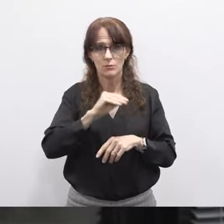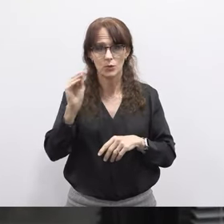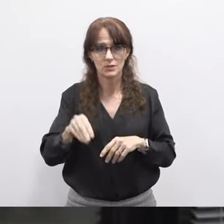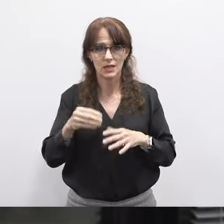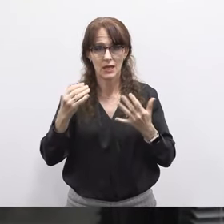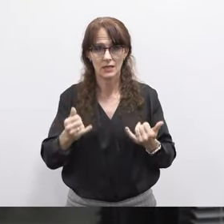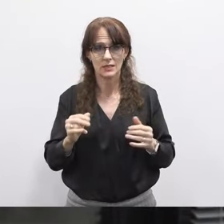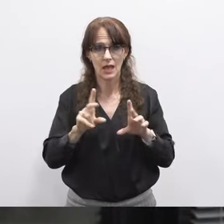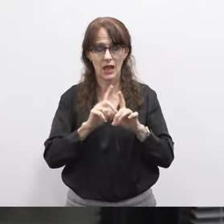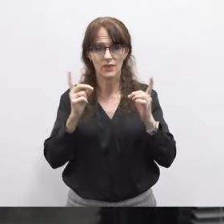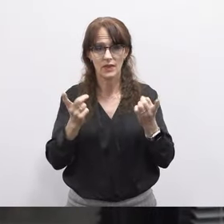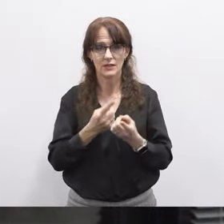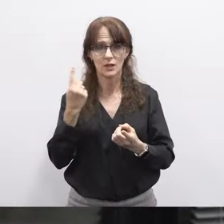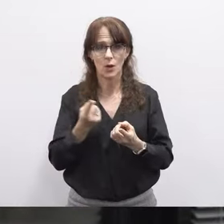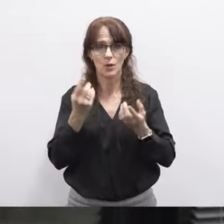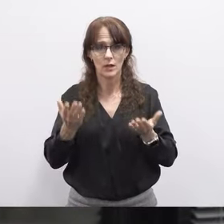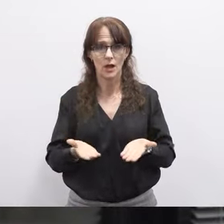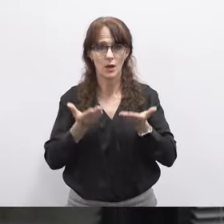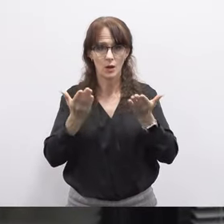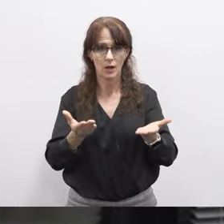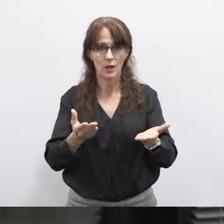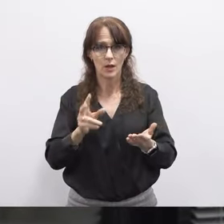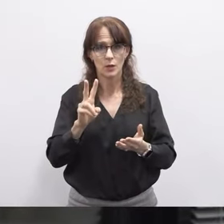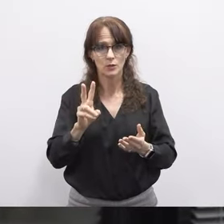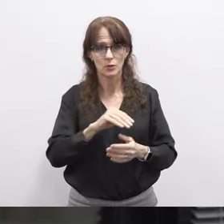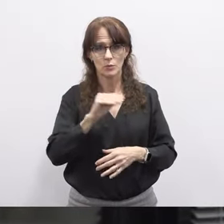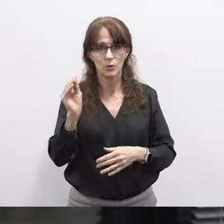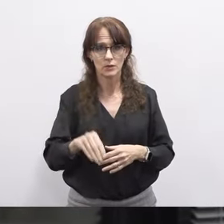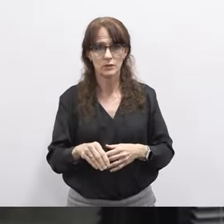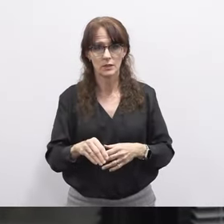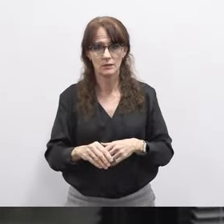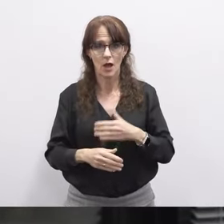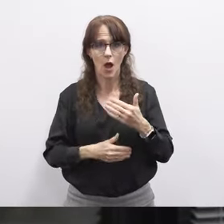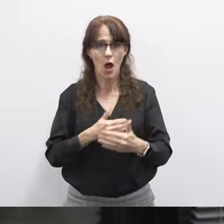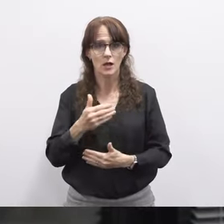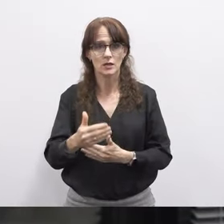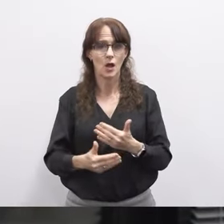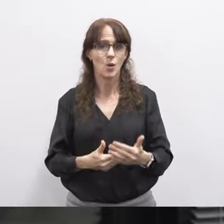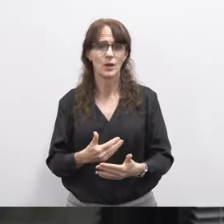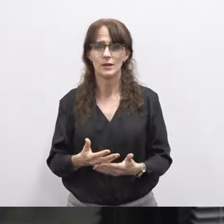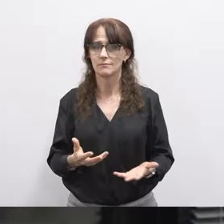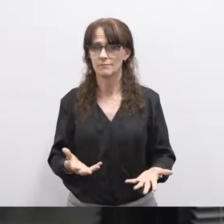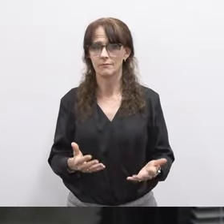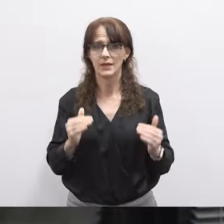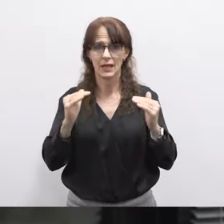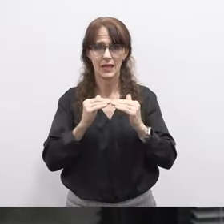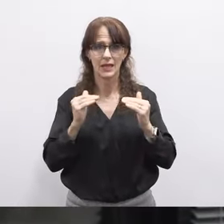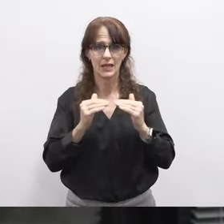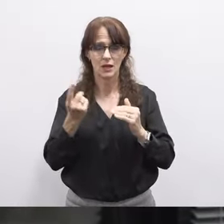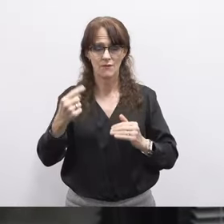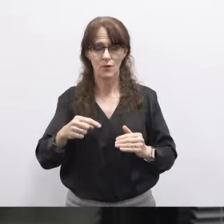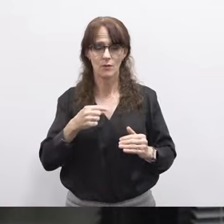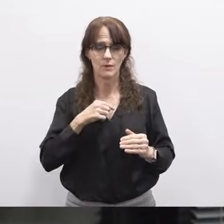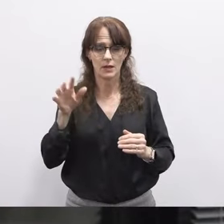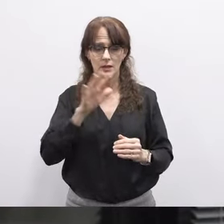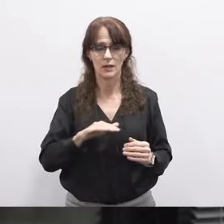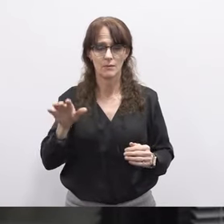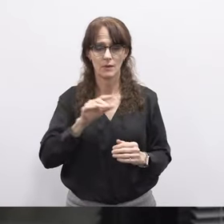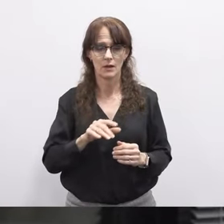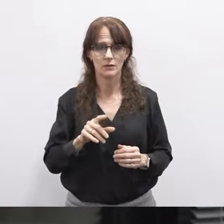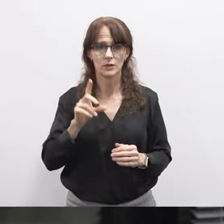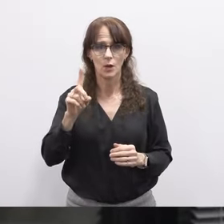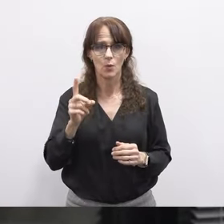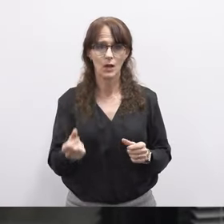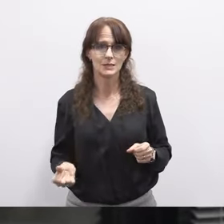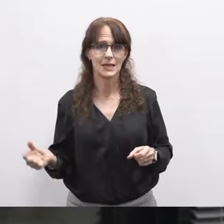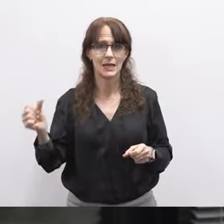and the district only offering a 2% ongoing, that equals out for me about one tank of